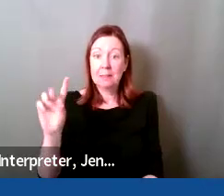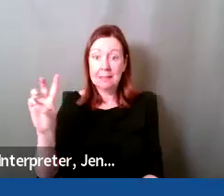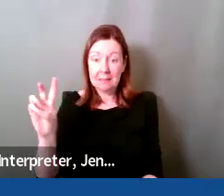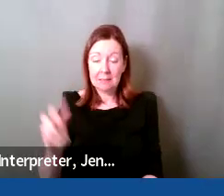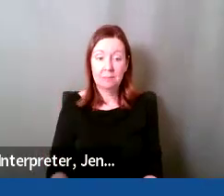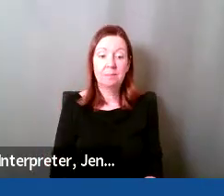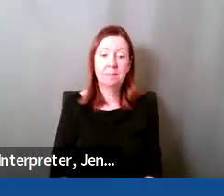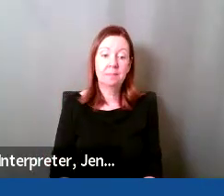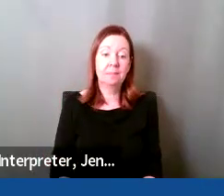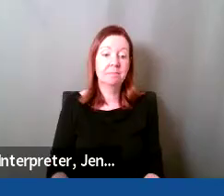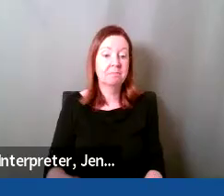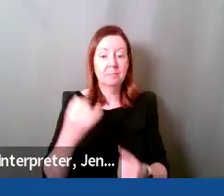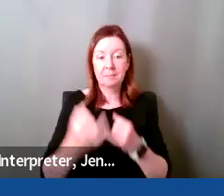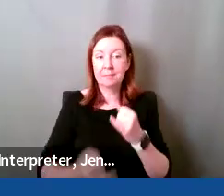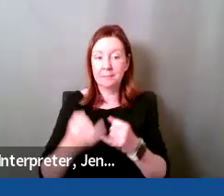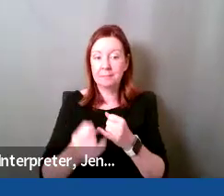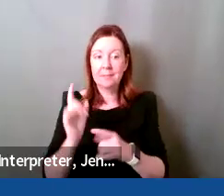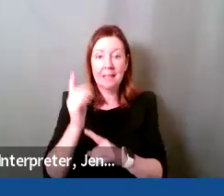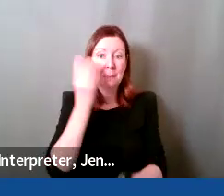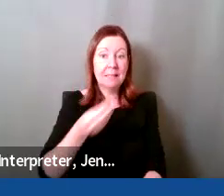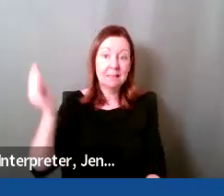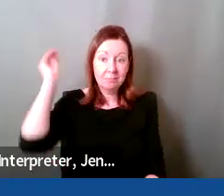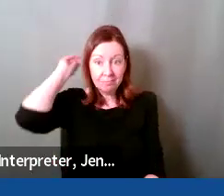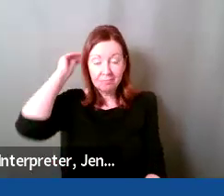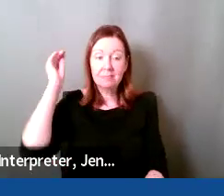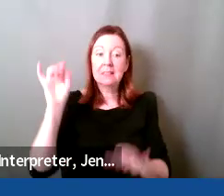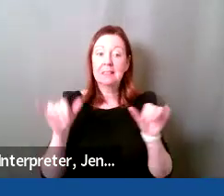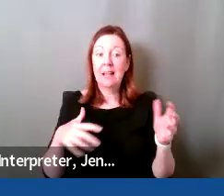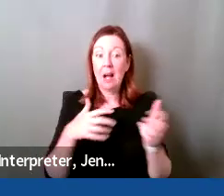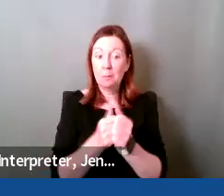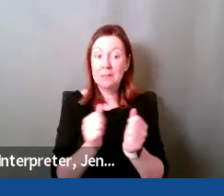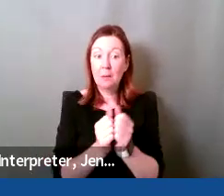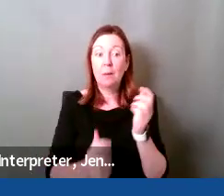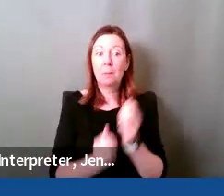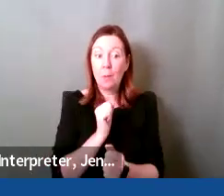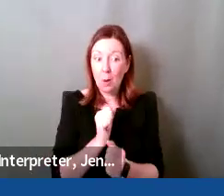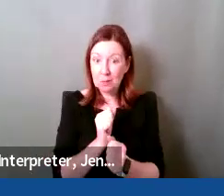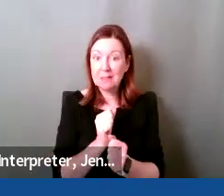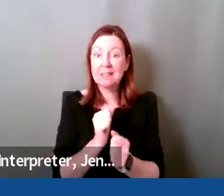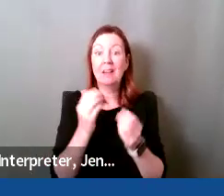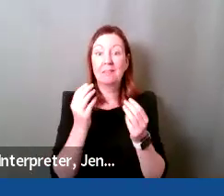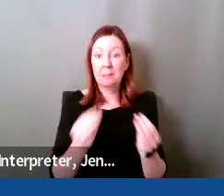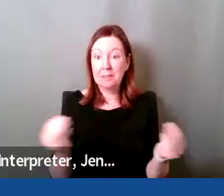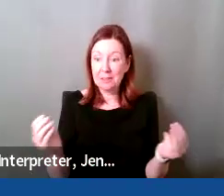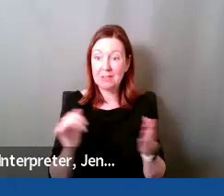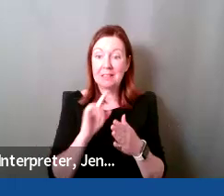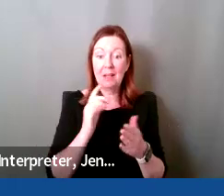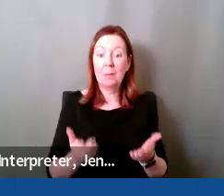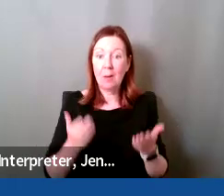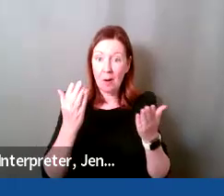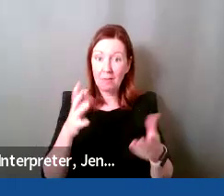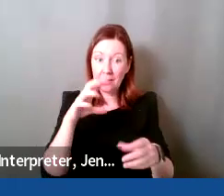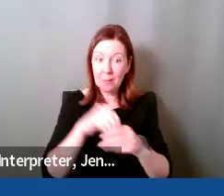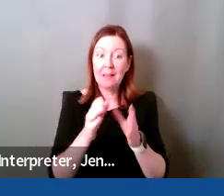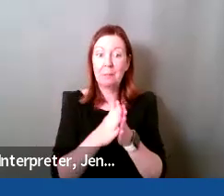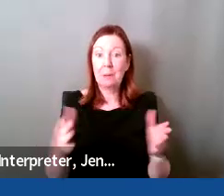215-429-3016. And just some last minute takeaways: stay up to date with most of the materials that are being offered within the